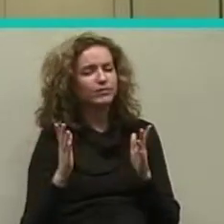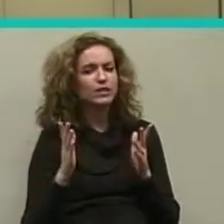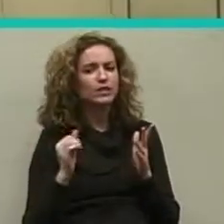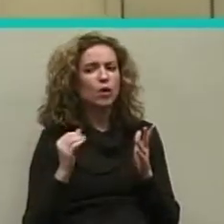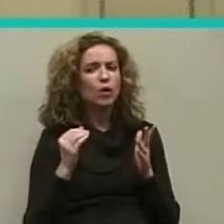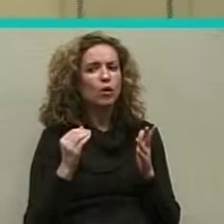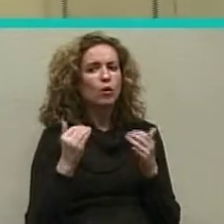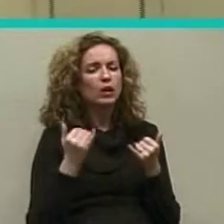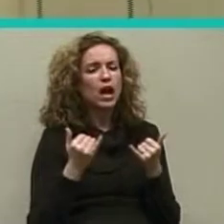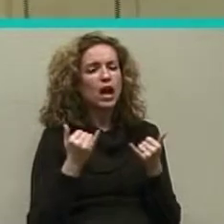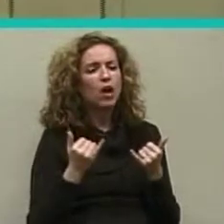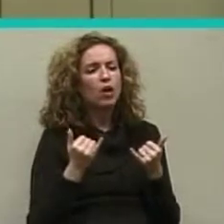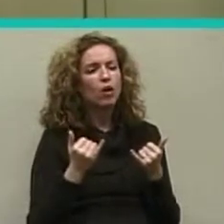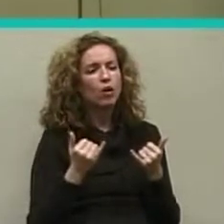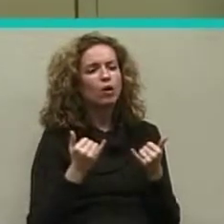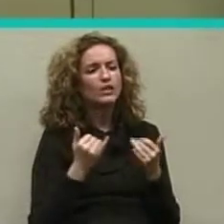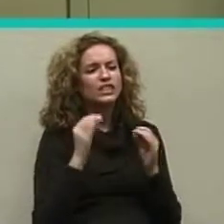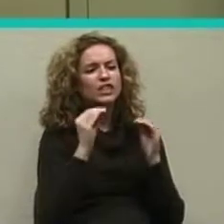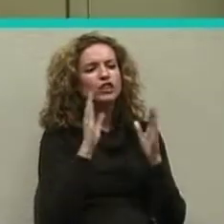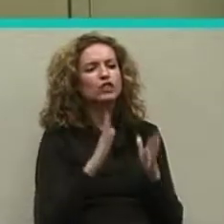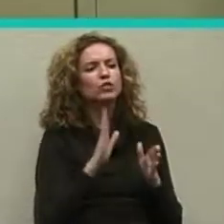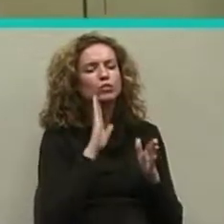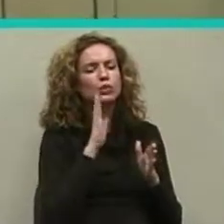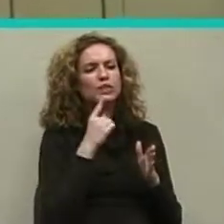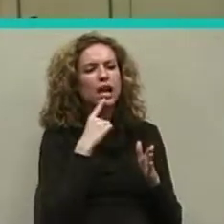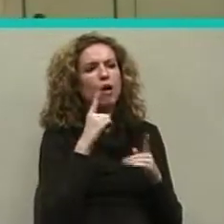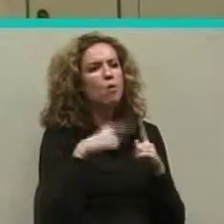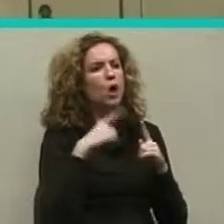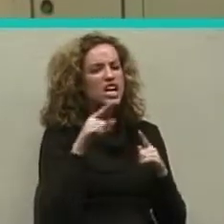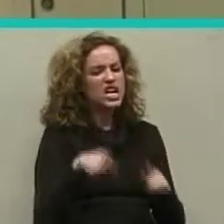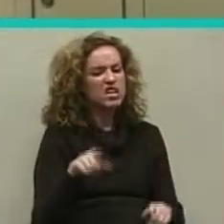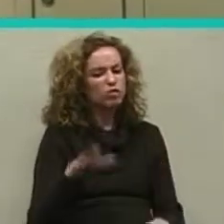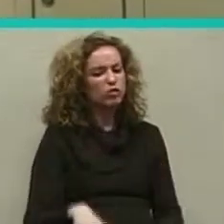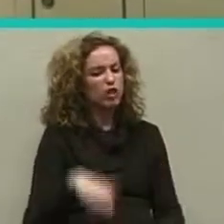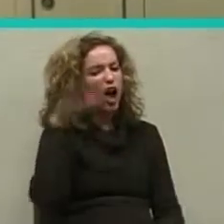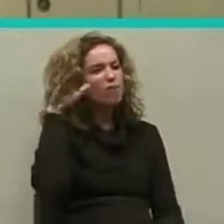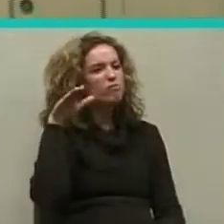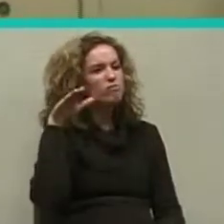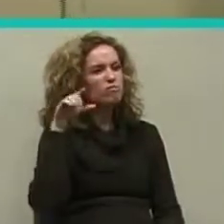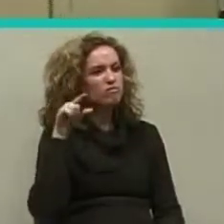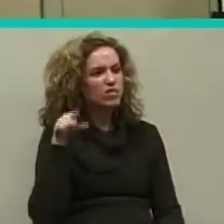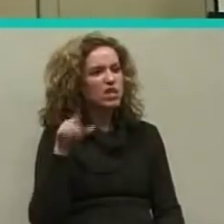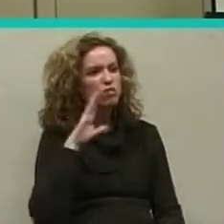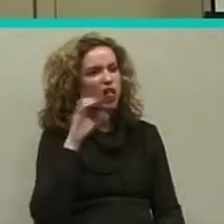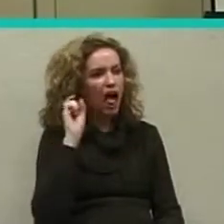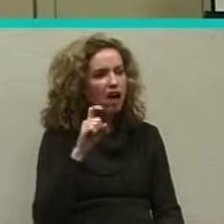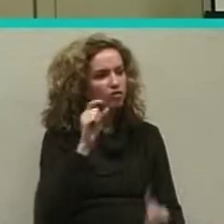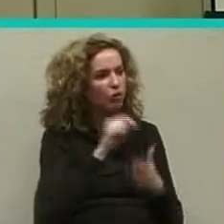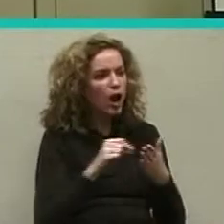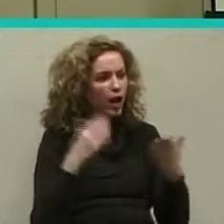Now, we'll oftentimes get teachers who say, well, when he's an adult, he's going to have to write.